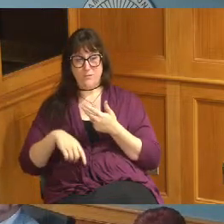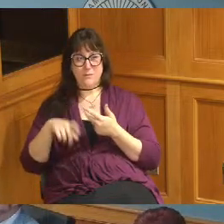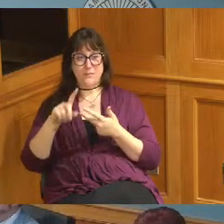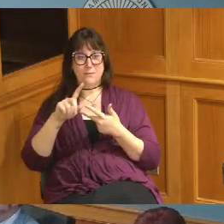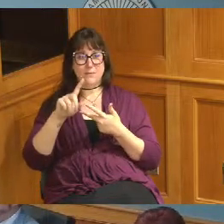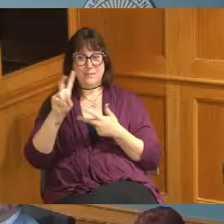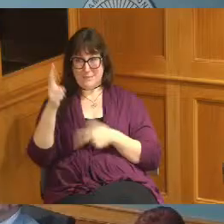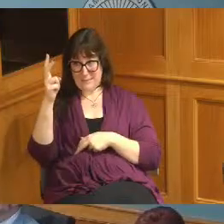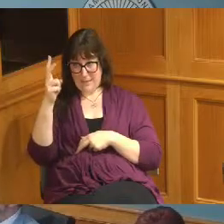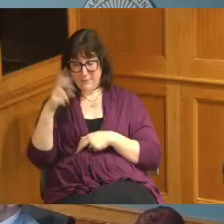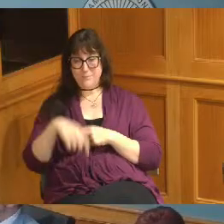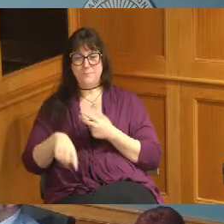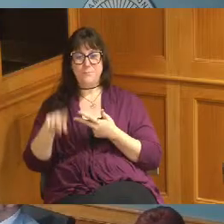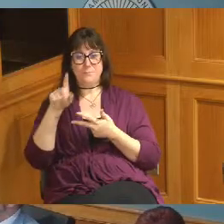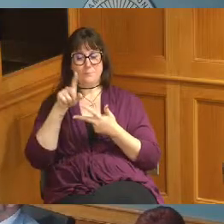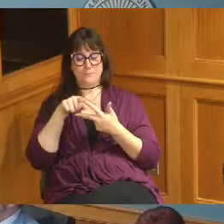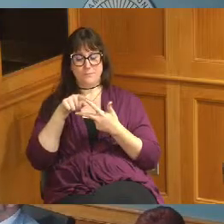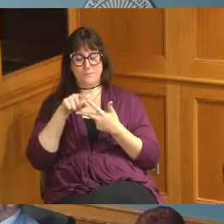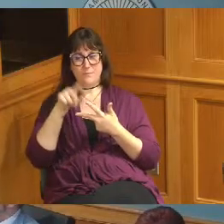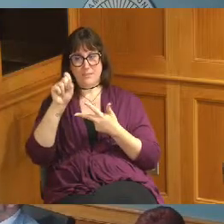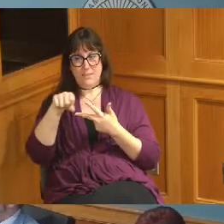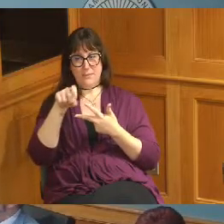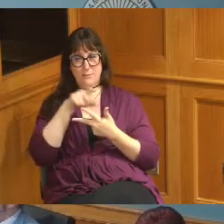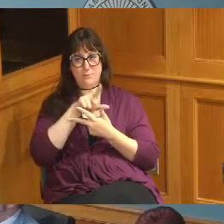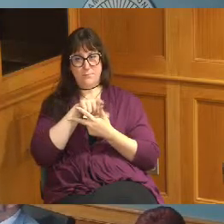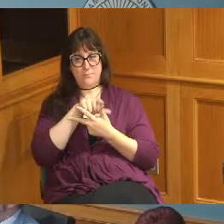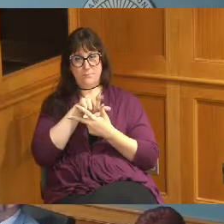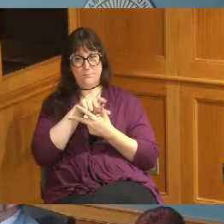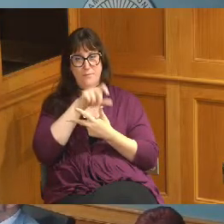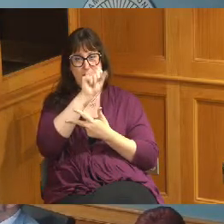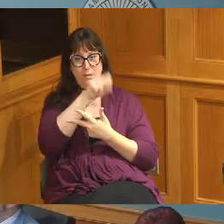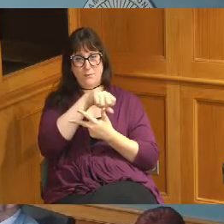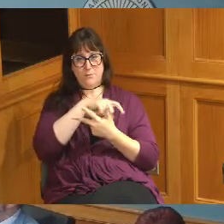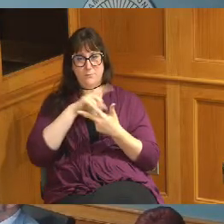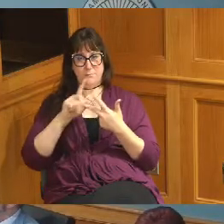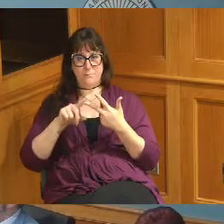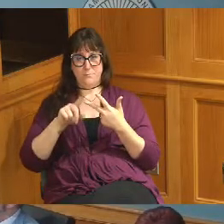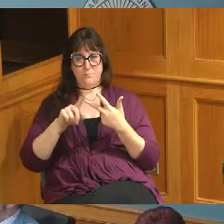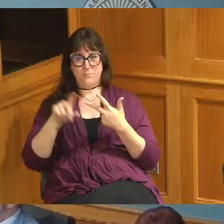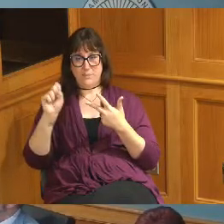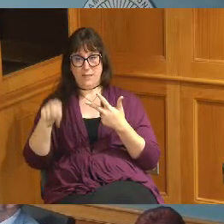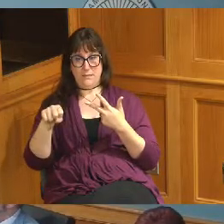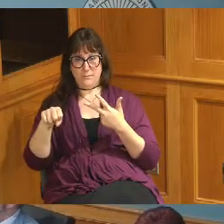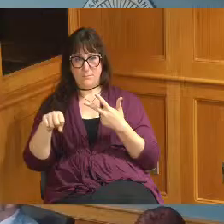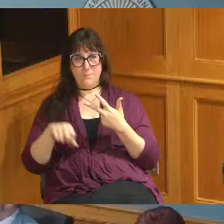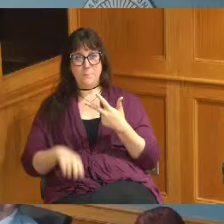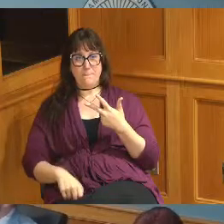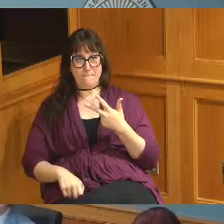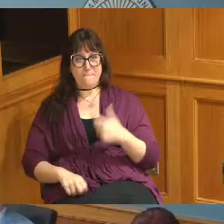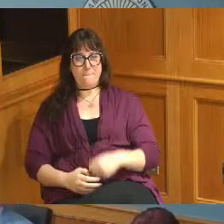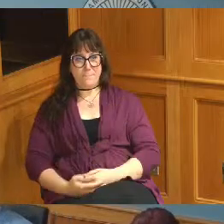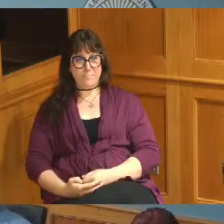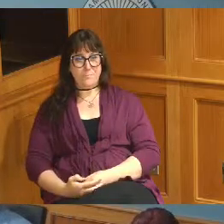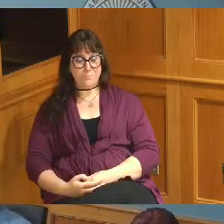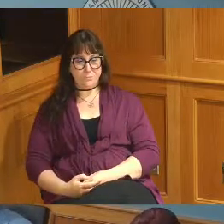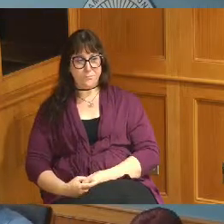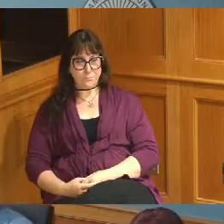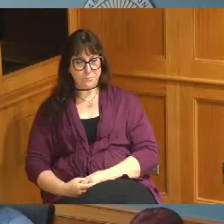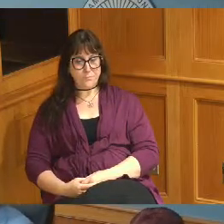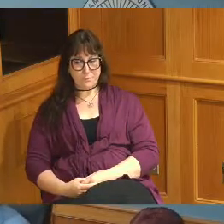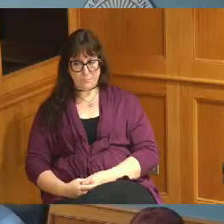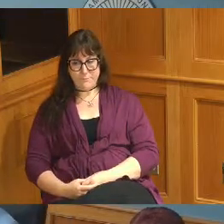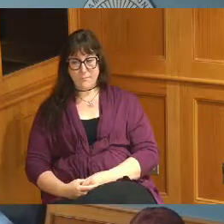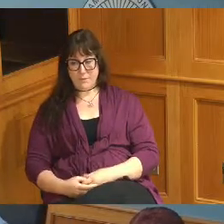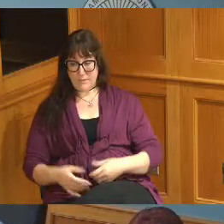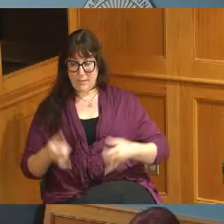Second. Commissioner Dreehouse? Yes? Commissioner Summer Dumas? Yes. Commissioner Reese? Thank you. The administration